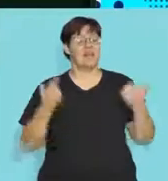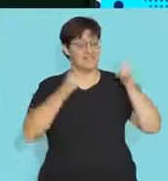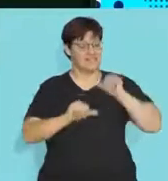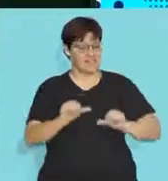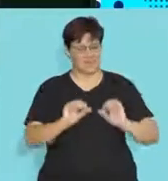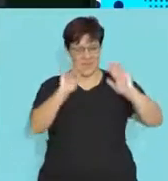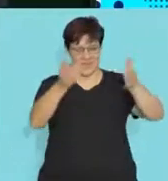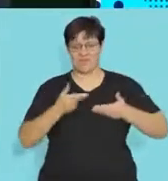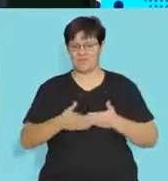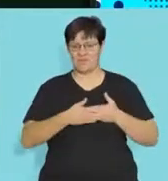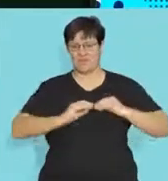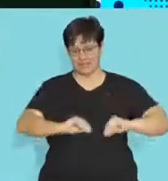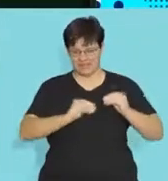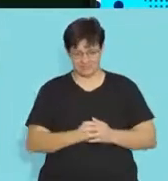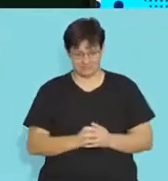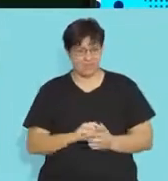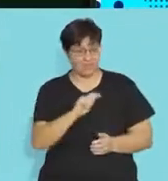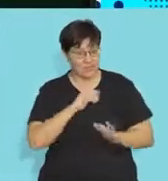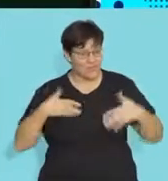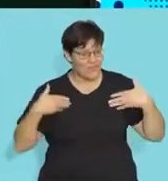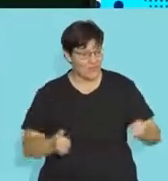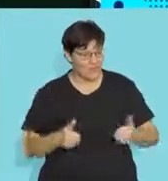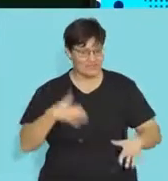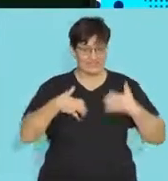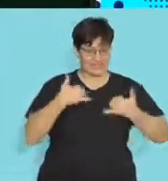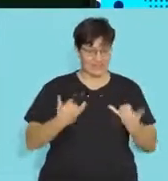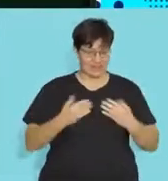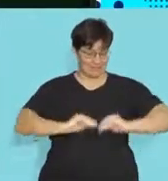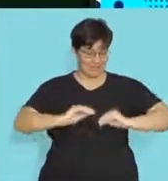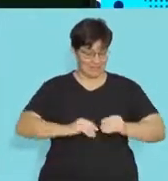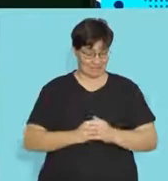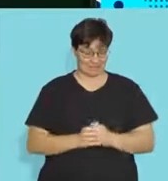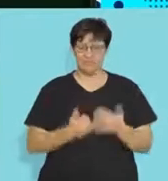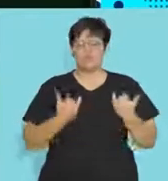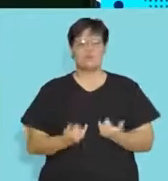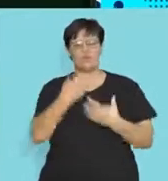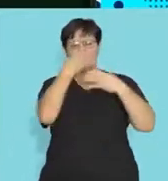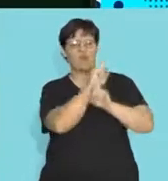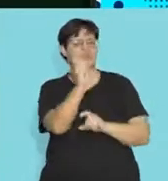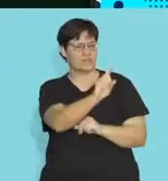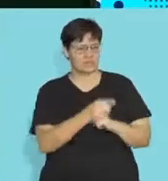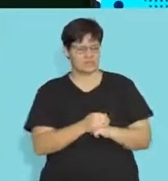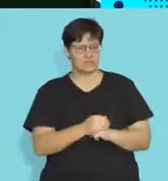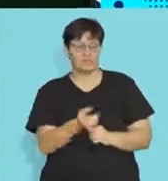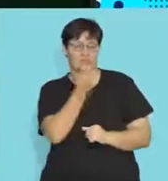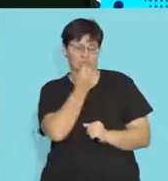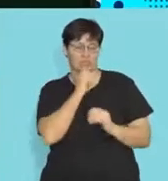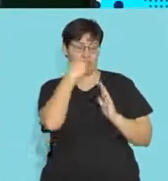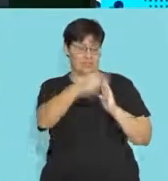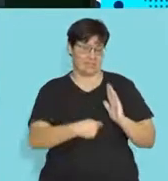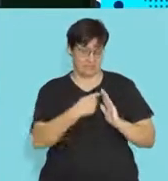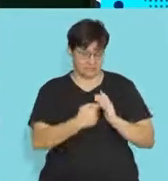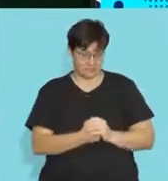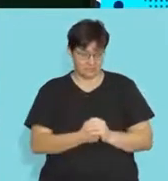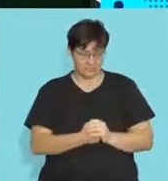Welcome Life Science learners to another lesson. Trust that you guys are well and excited about today. In our lesson today, we're going to be focusing on